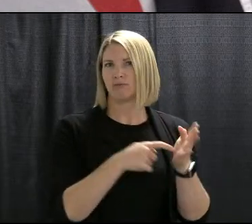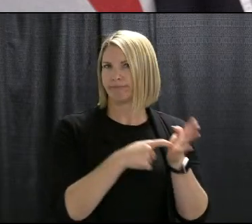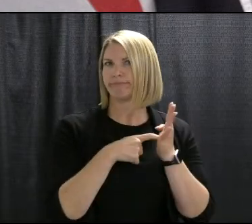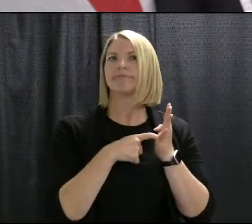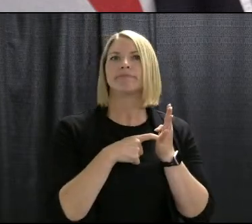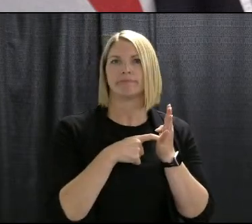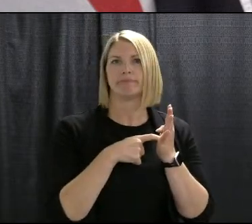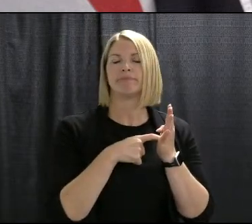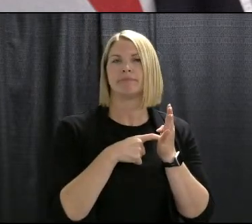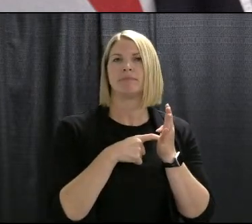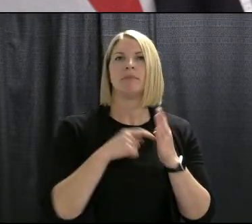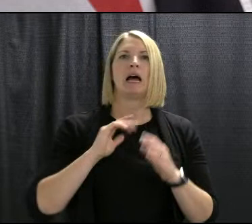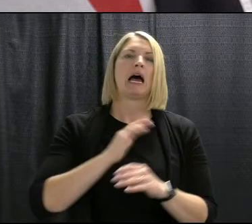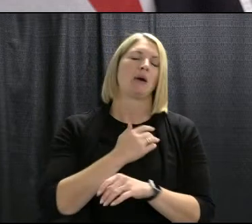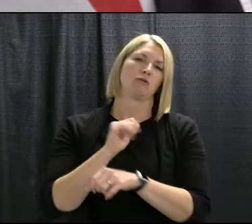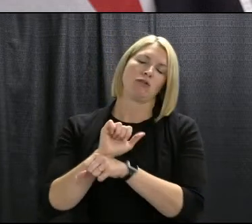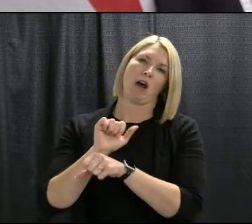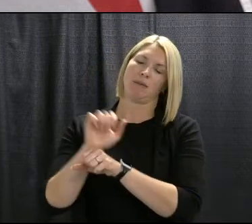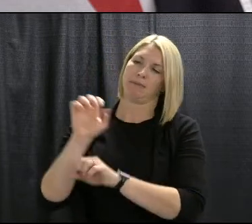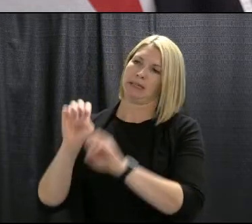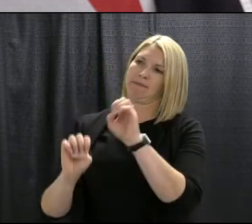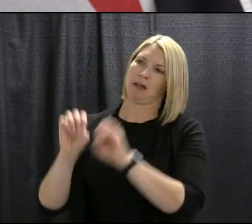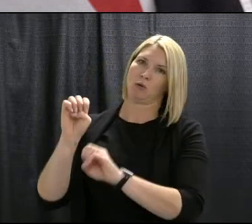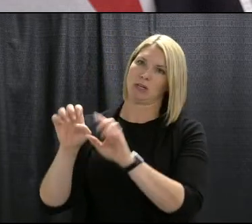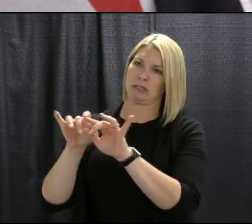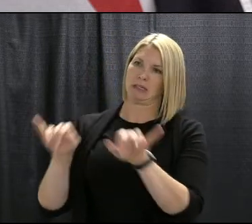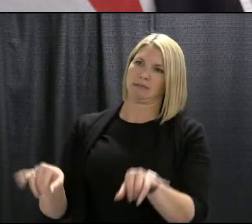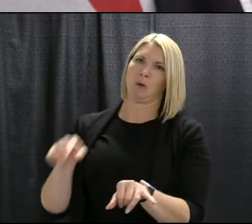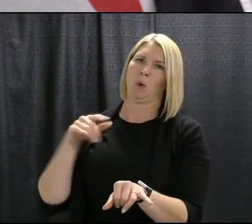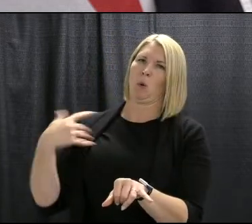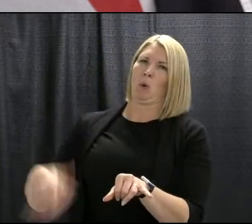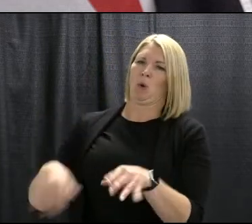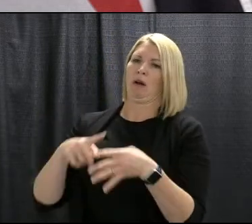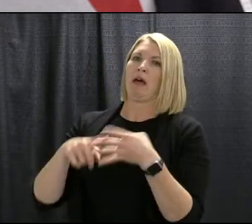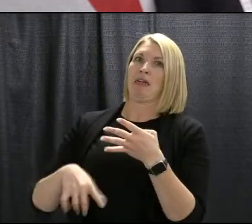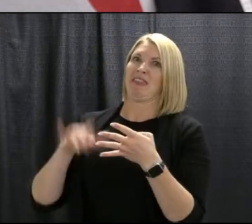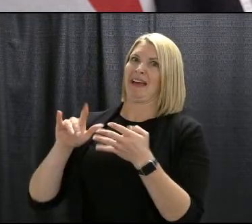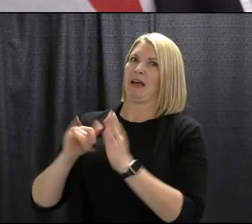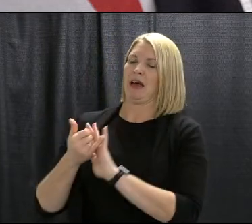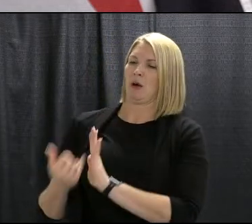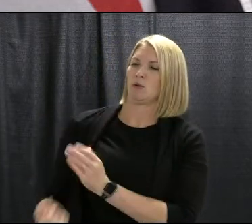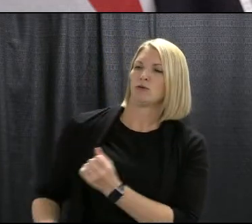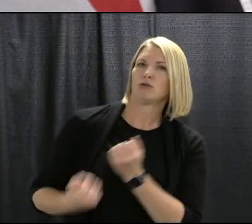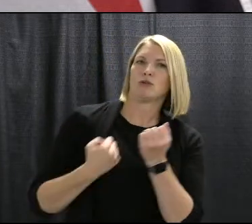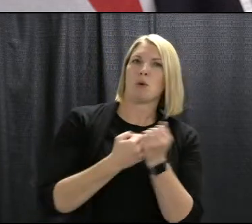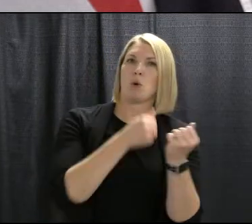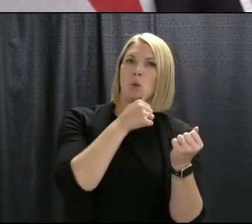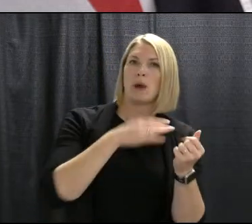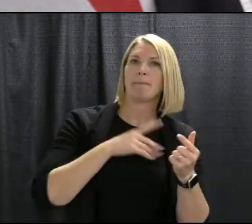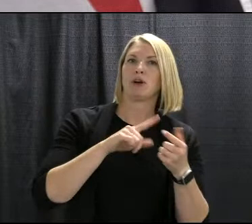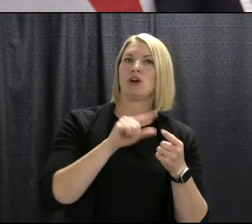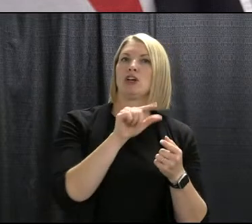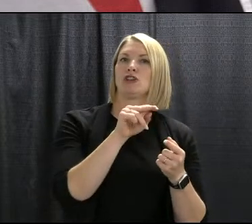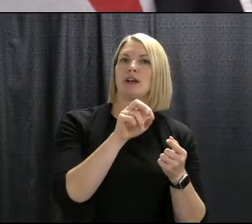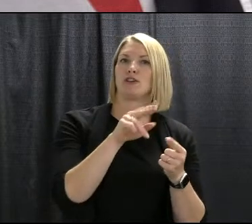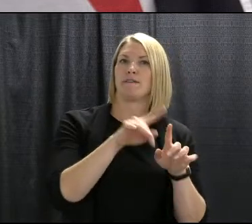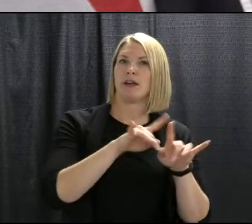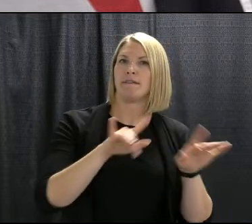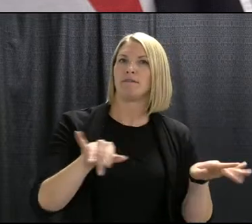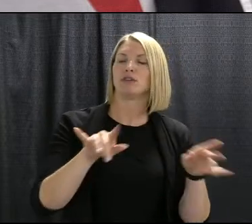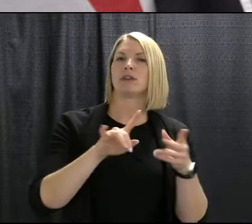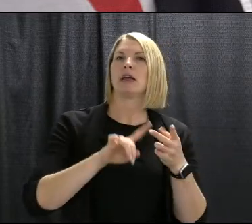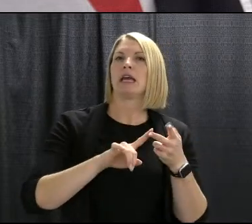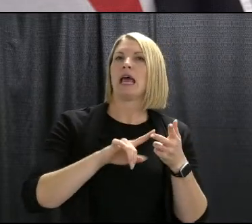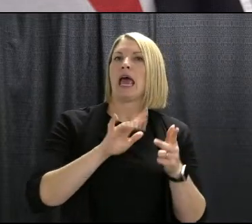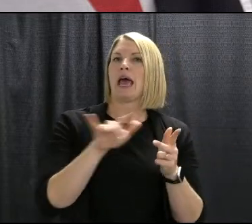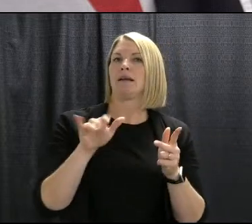evaluation system is just one example of how our government supports women, gender diverse, and marginalized